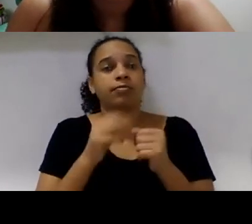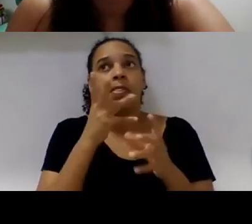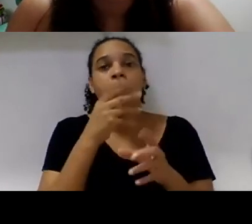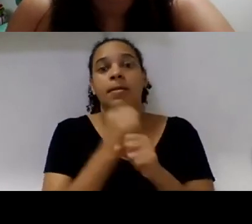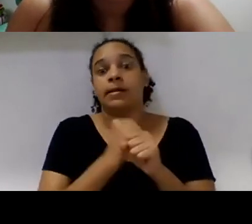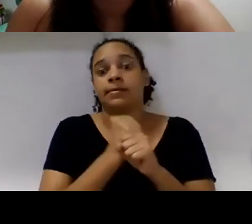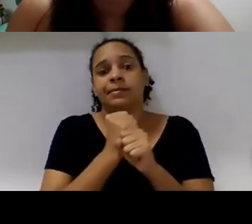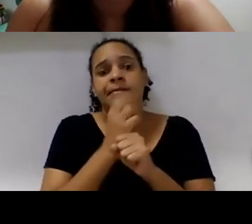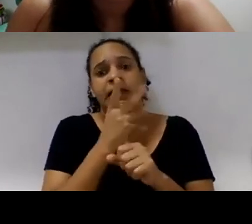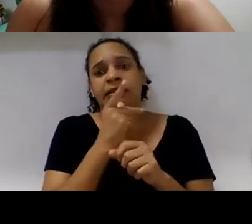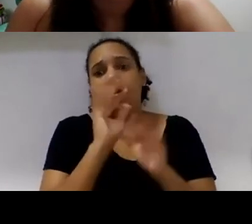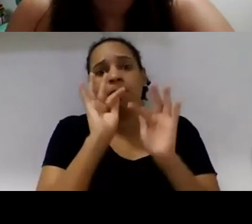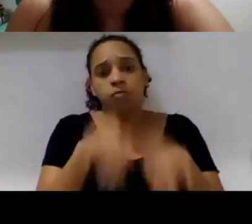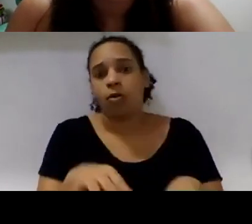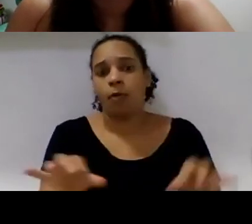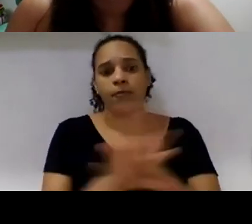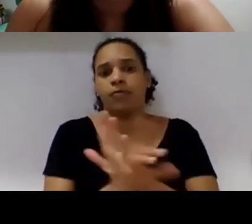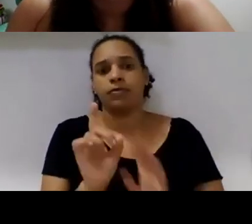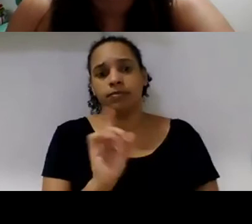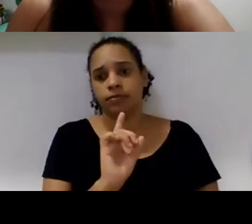that share a social situation,